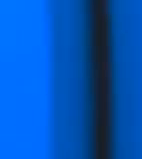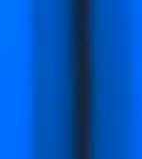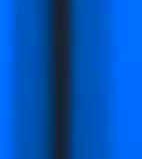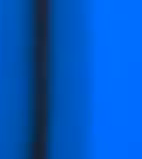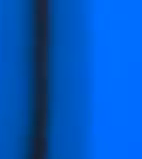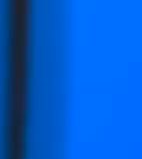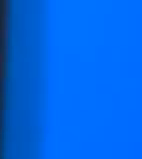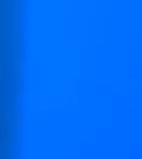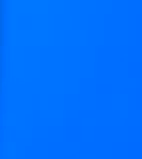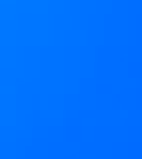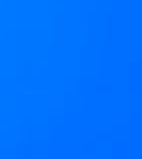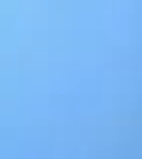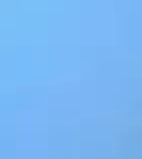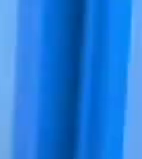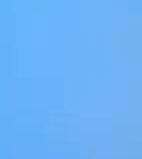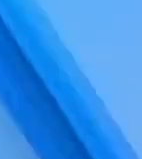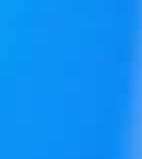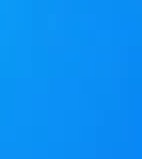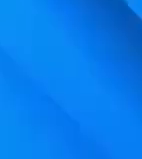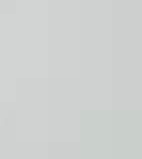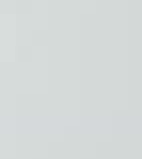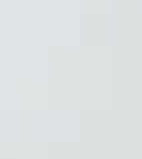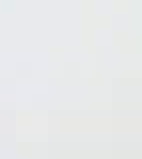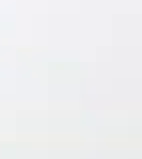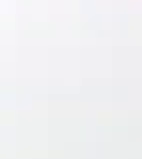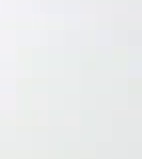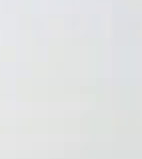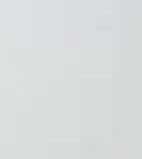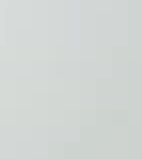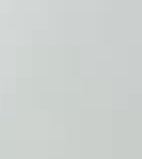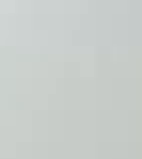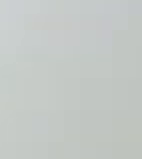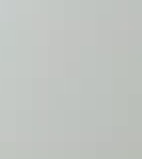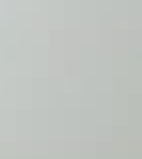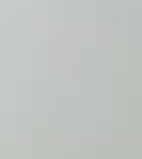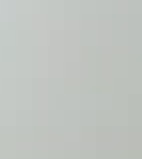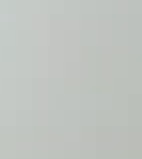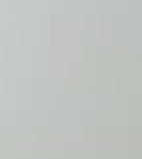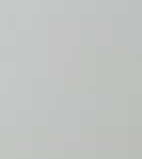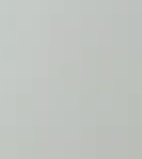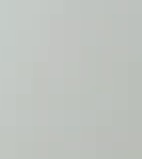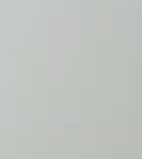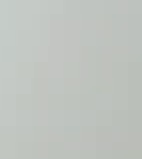ZNS Total Sports is brought to you by Fourth Terrace Diagnostic Center.